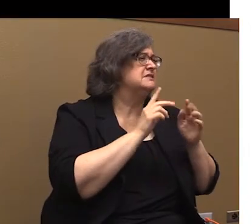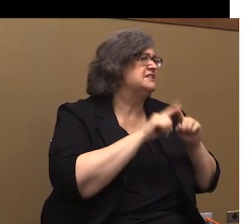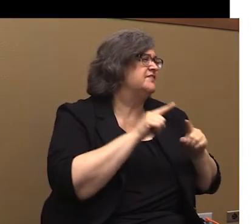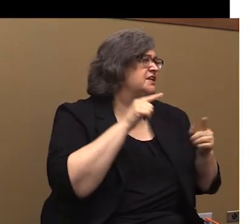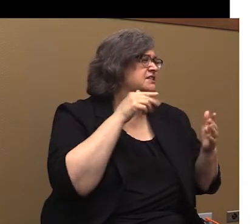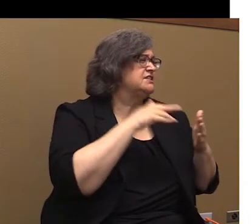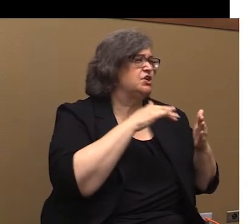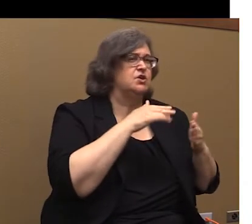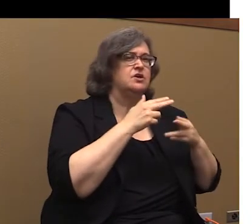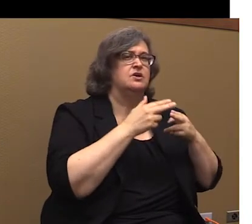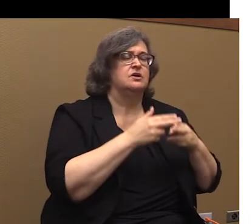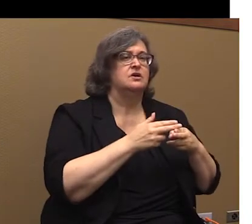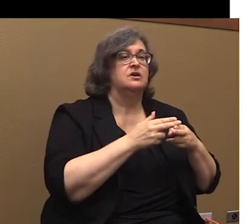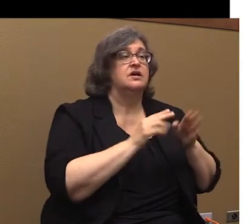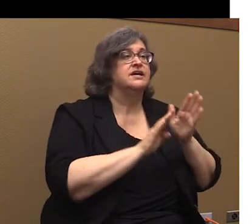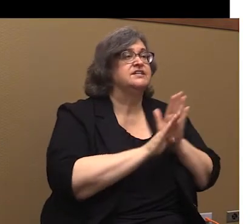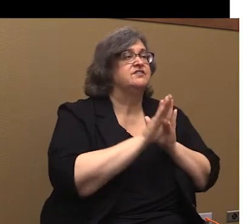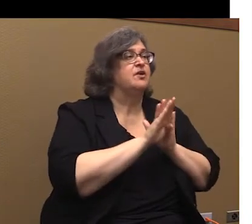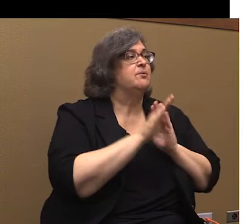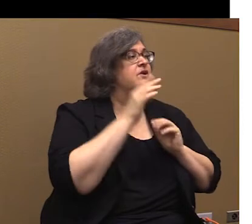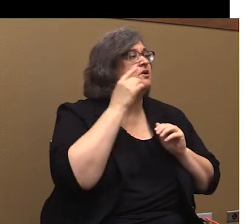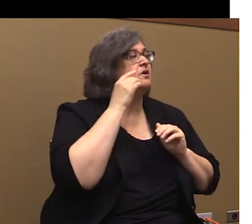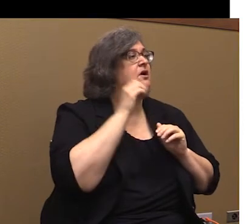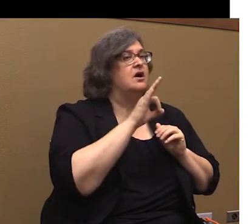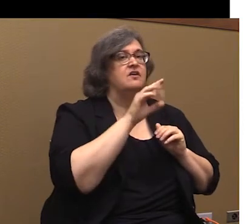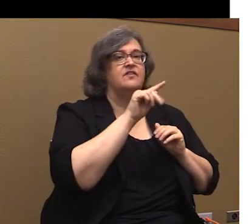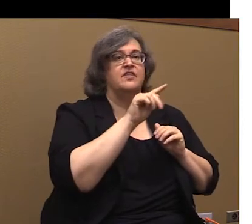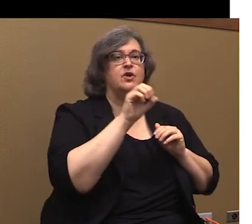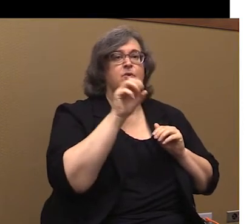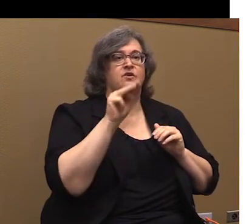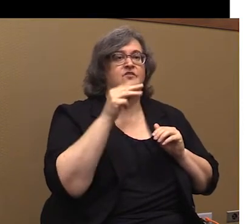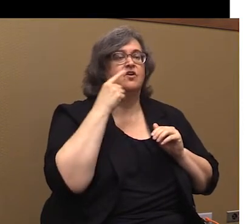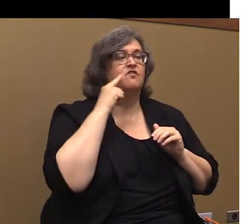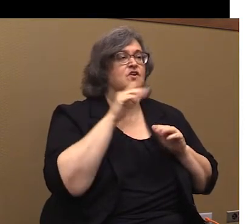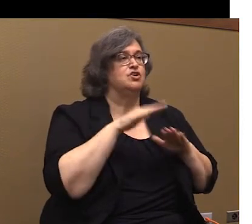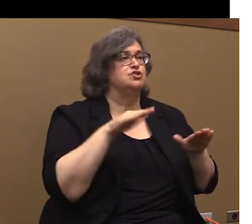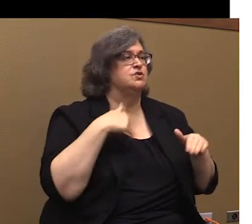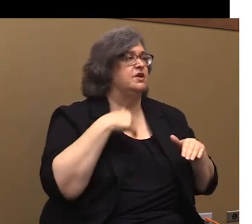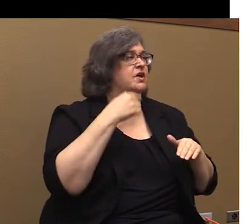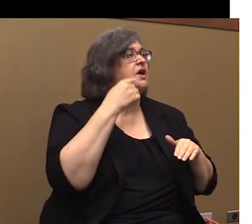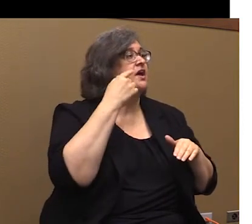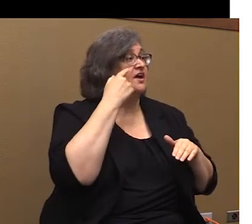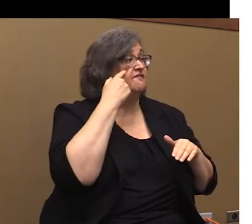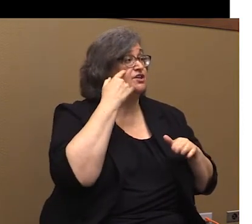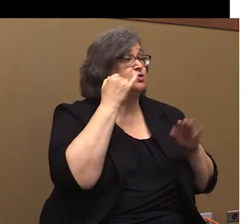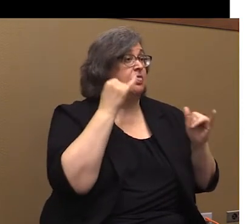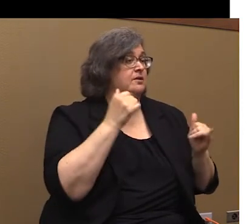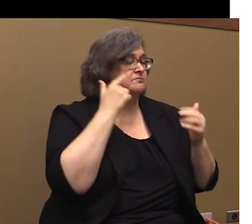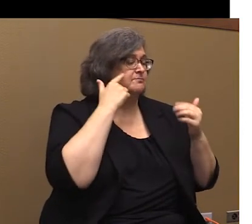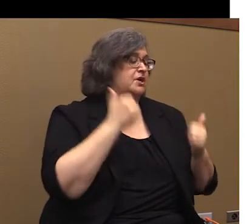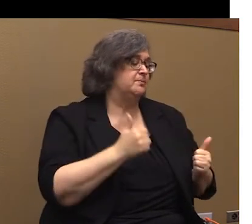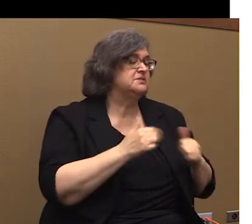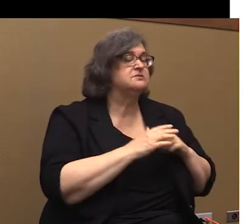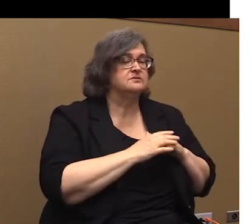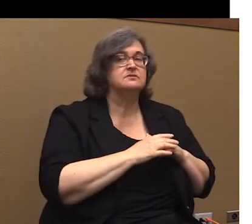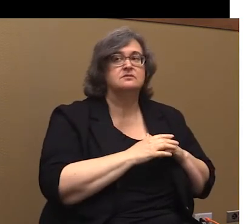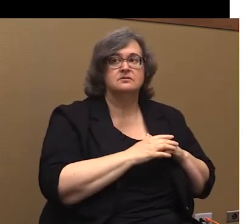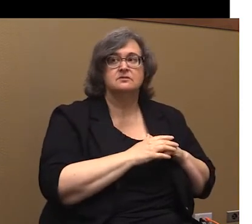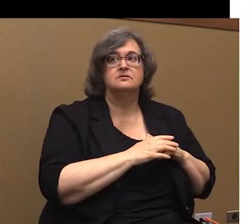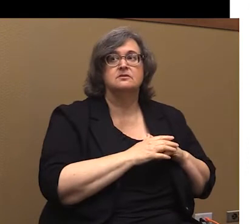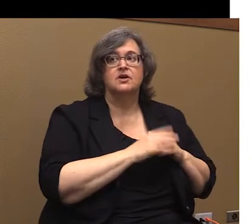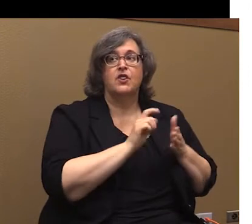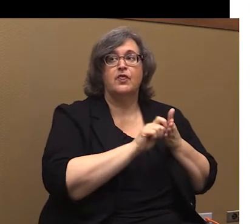a review of some studies that was done called Development of Theory of Mind Consideration for Children with